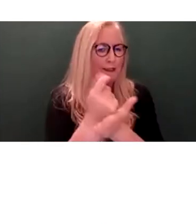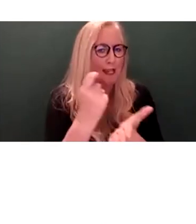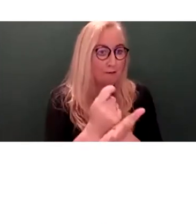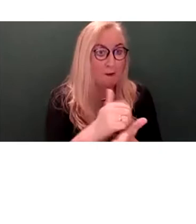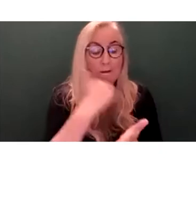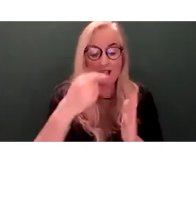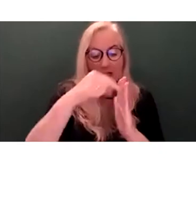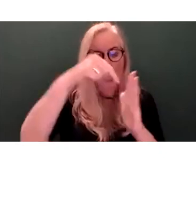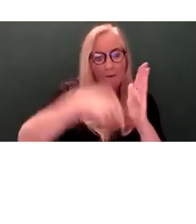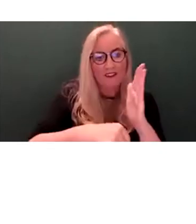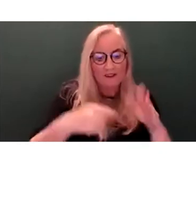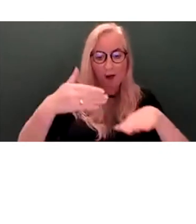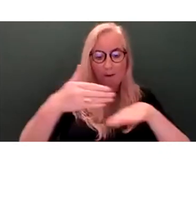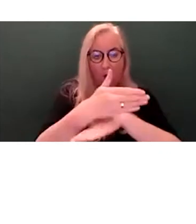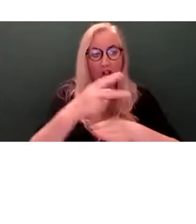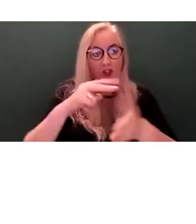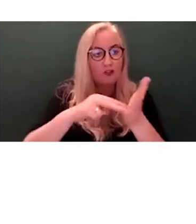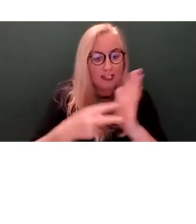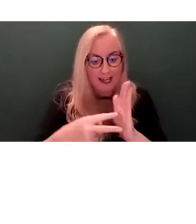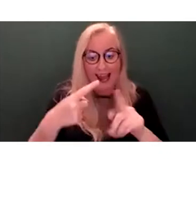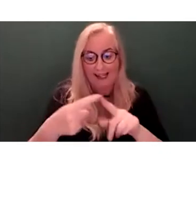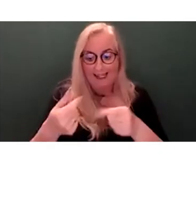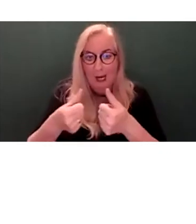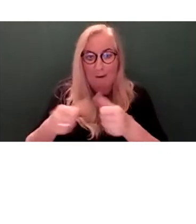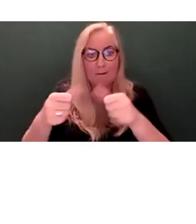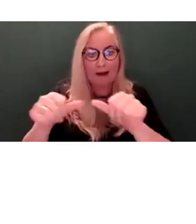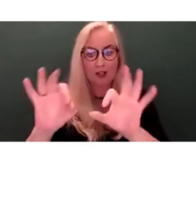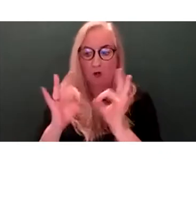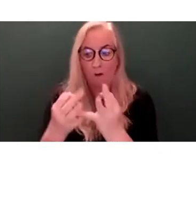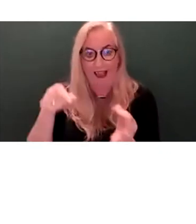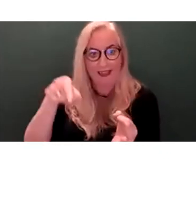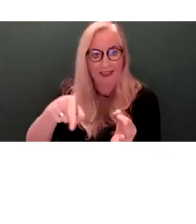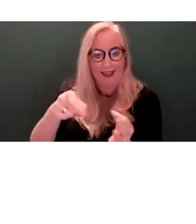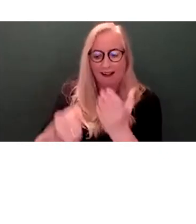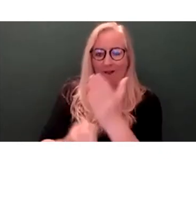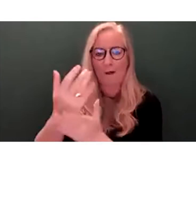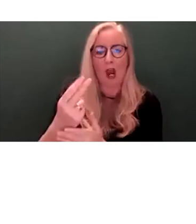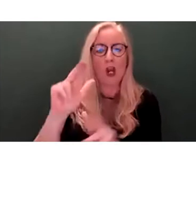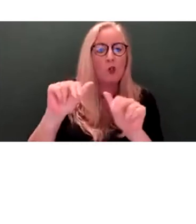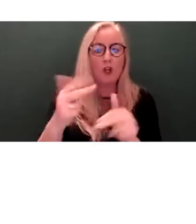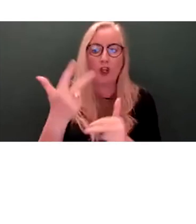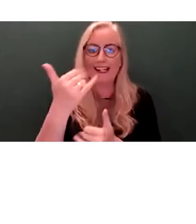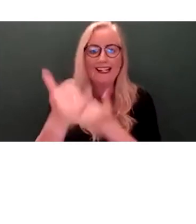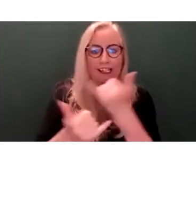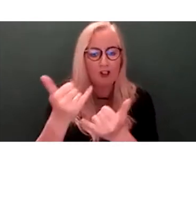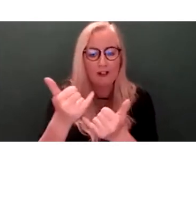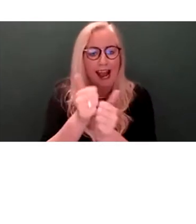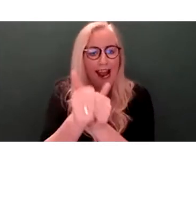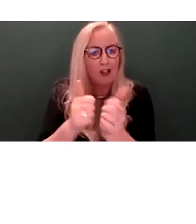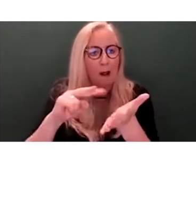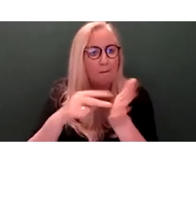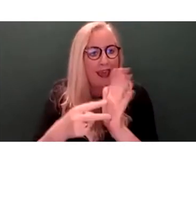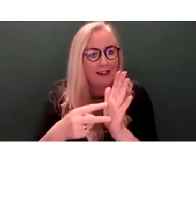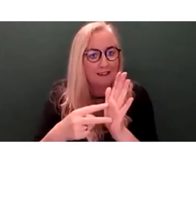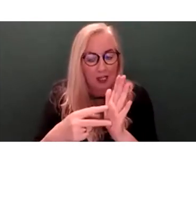Comprehensive Employment Strategy Implementation Group is developing a new 3-year action plan to cover the